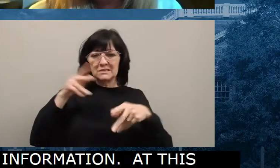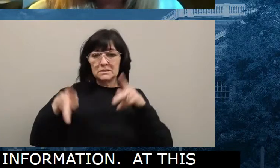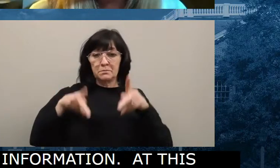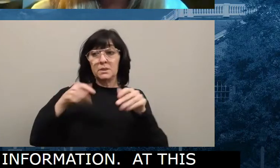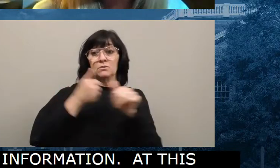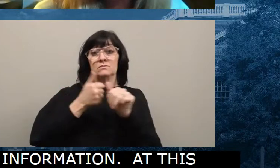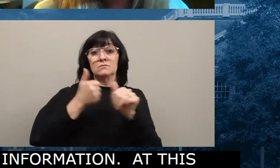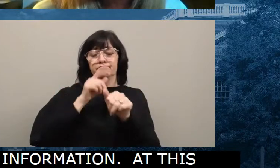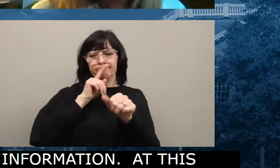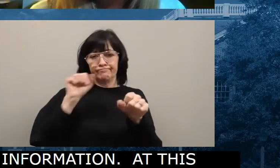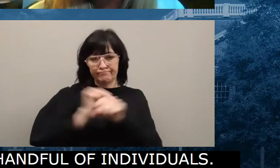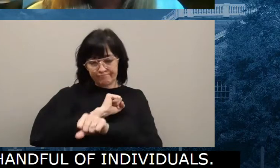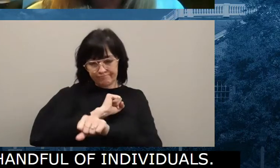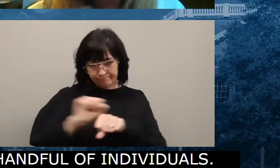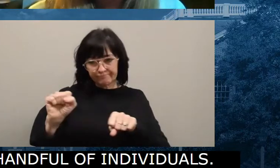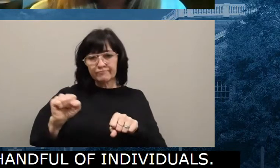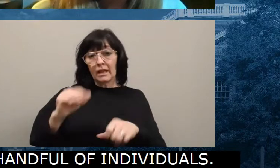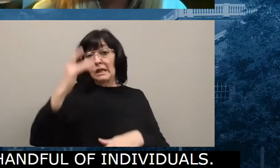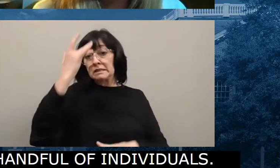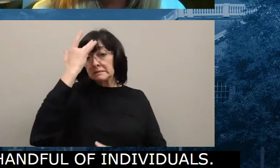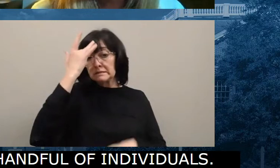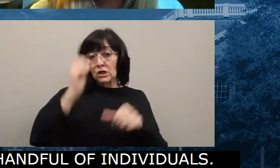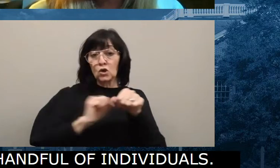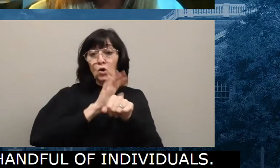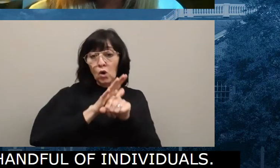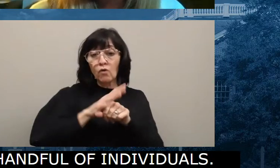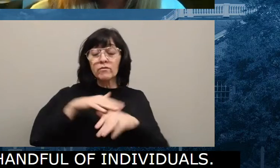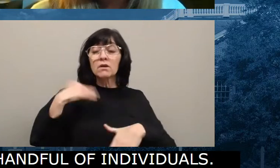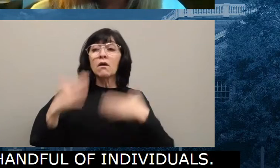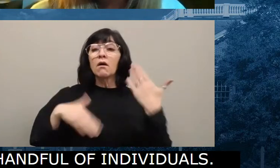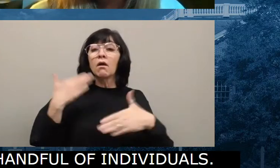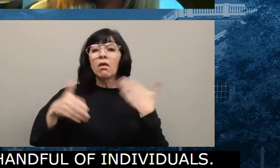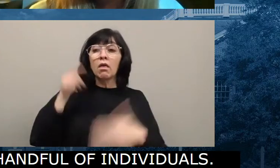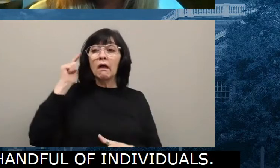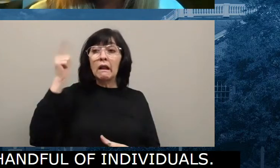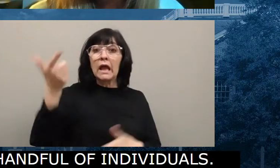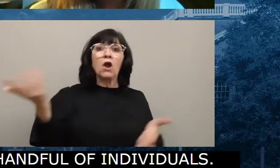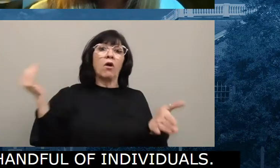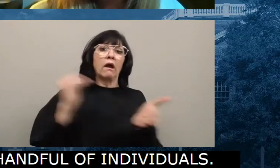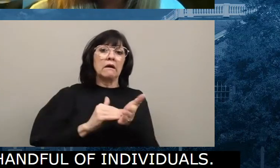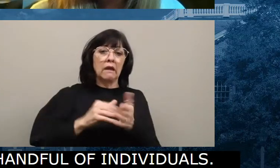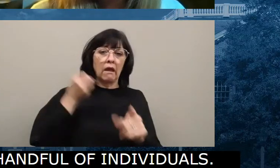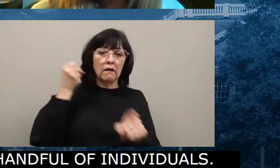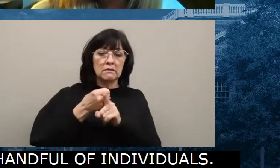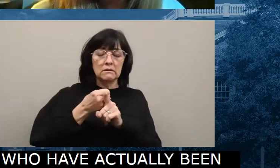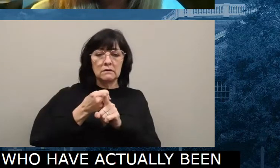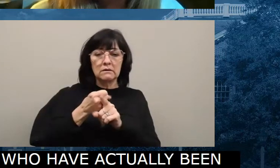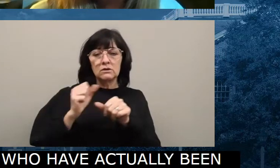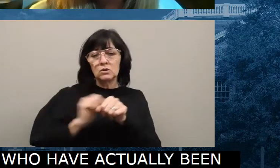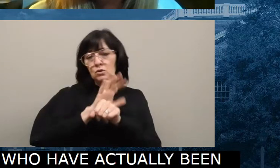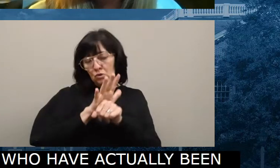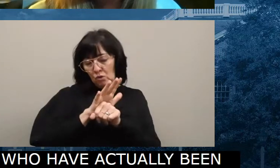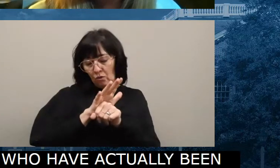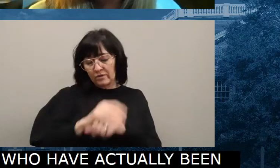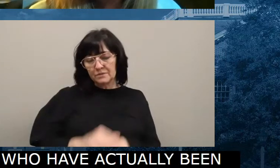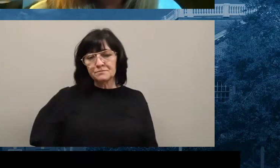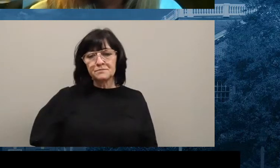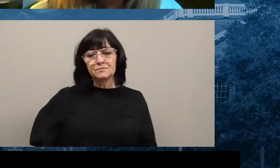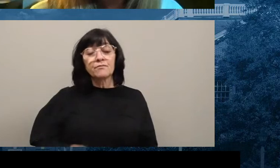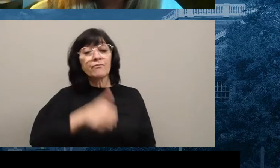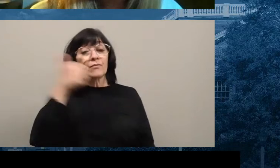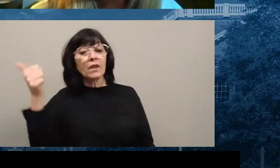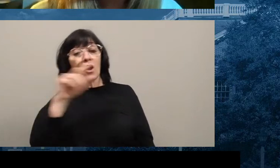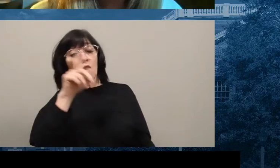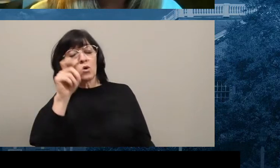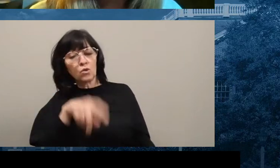been reinfected in our state. We have a question from Randall Chase at AP.